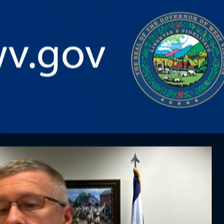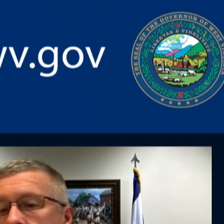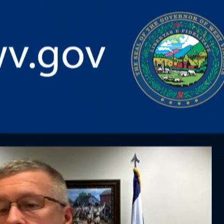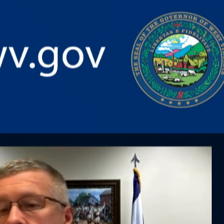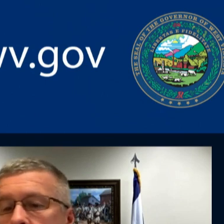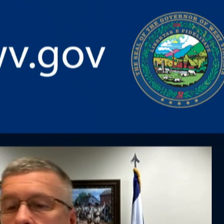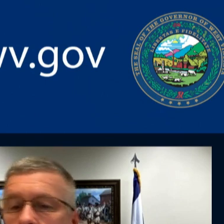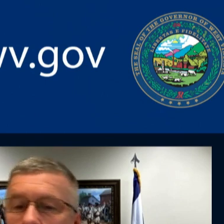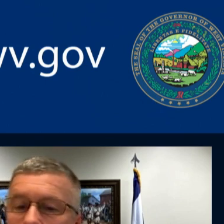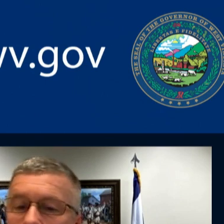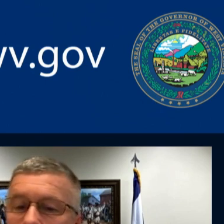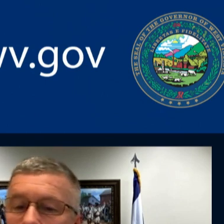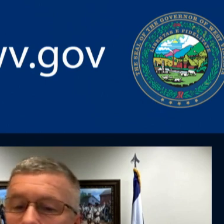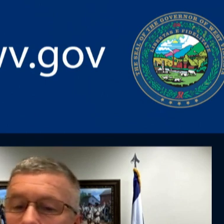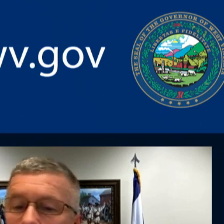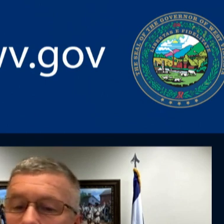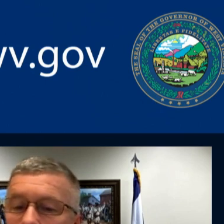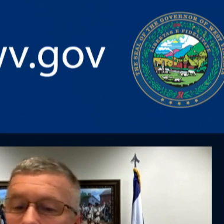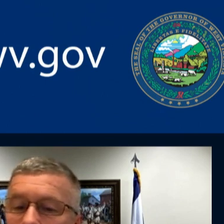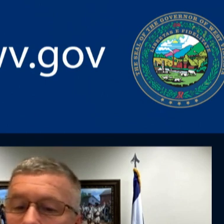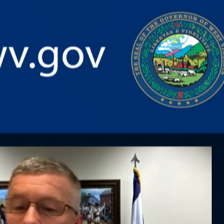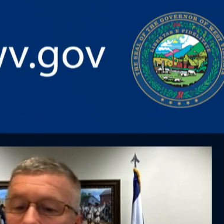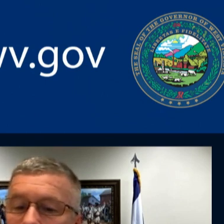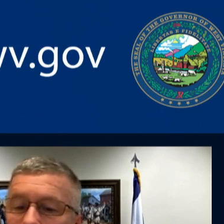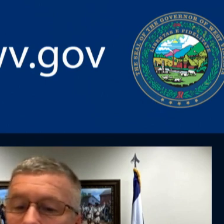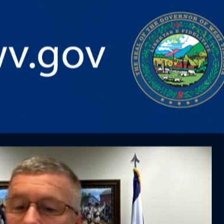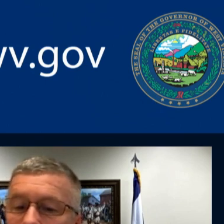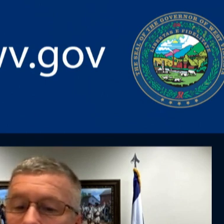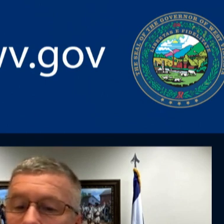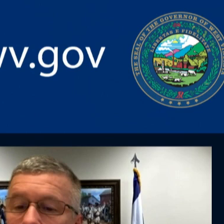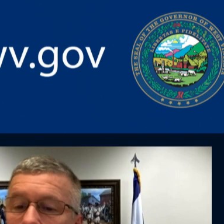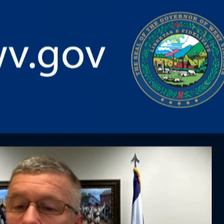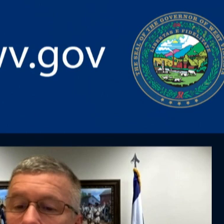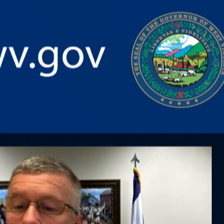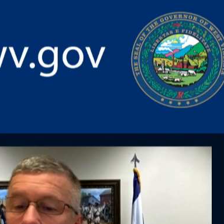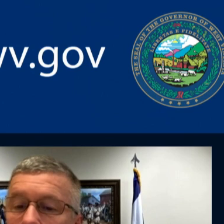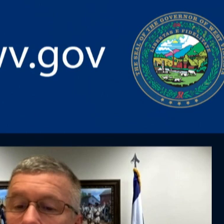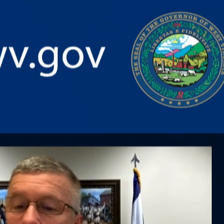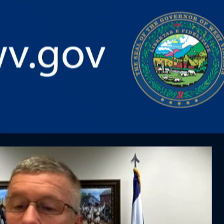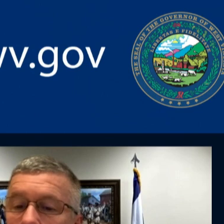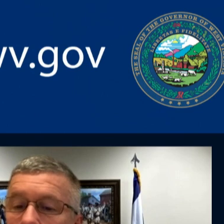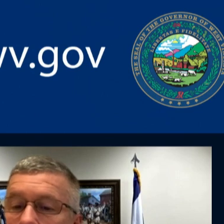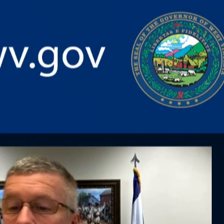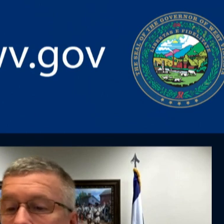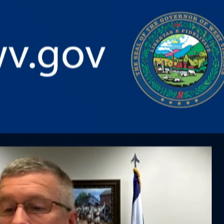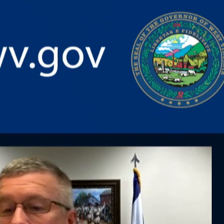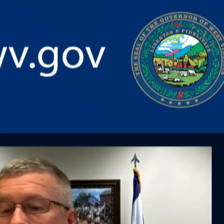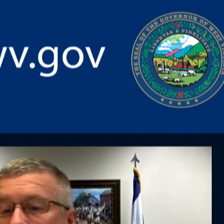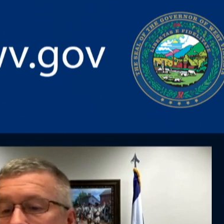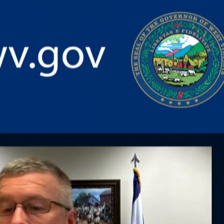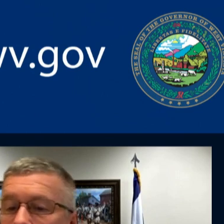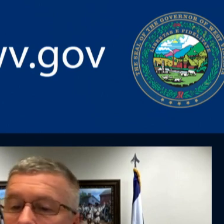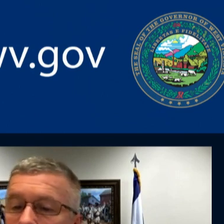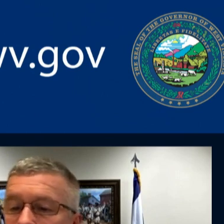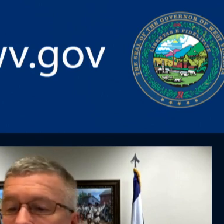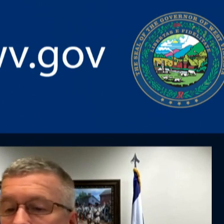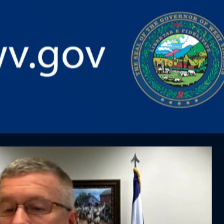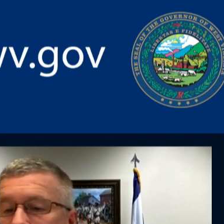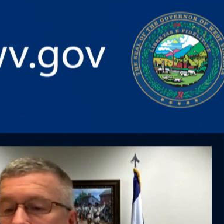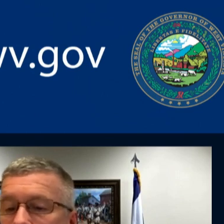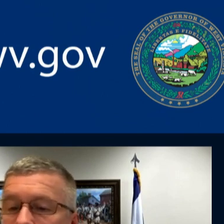who have you been in close personal contact with to one person. And then when the person said,